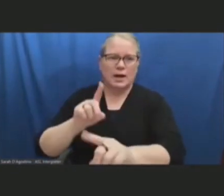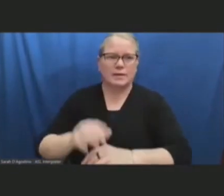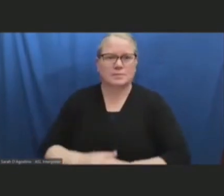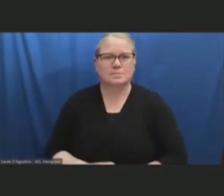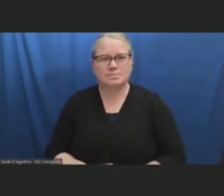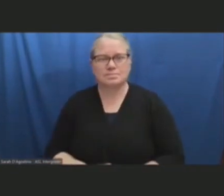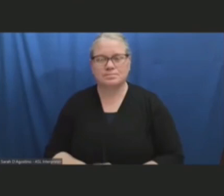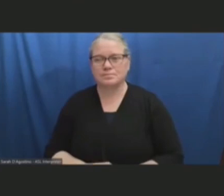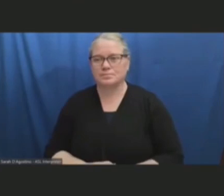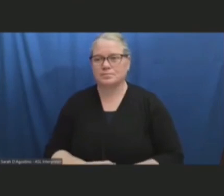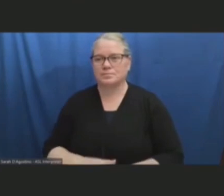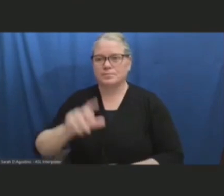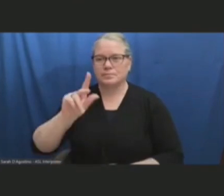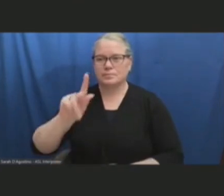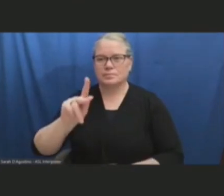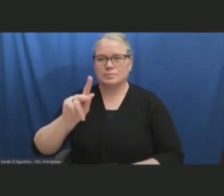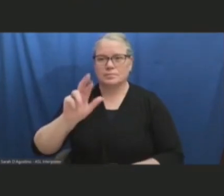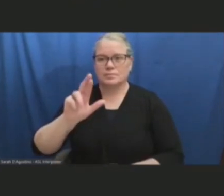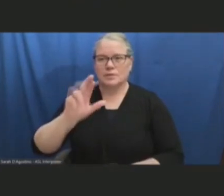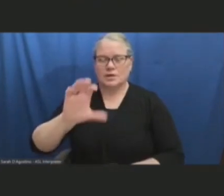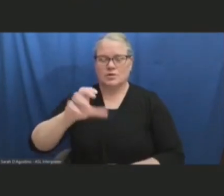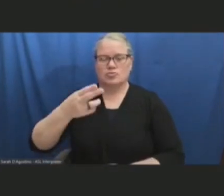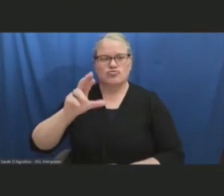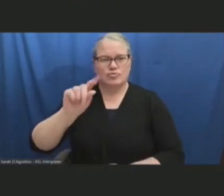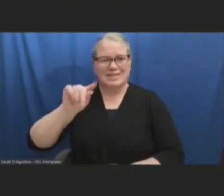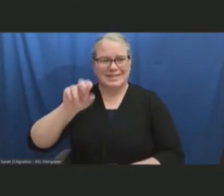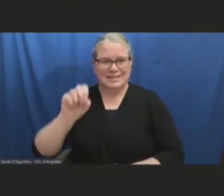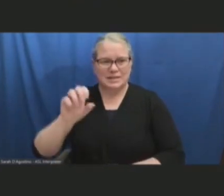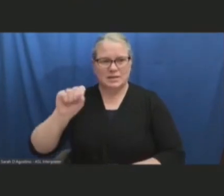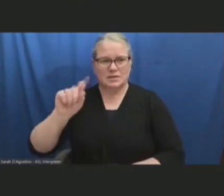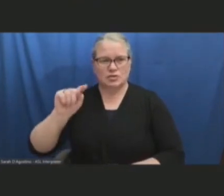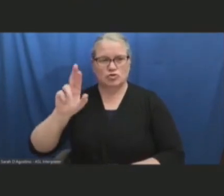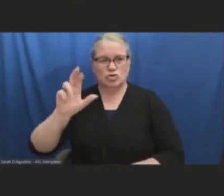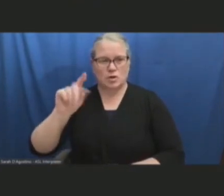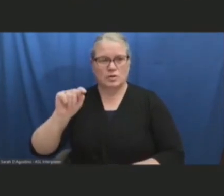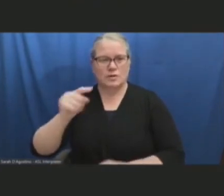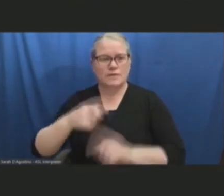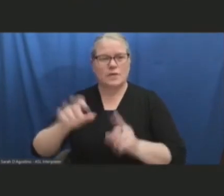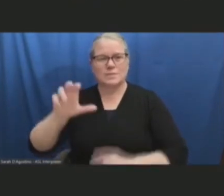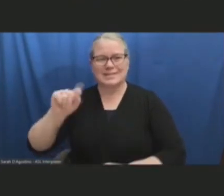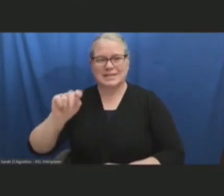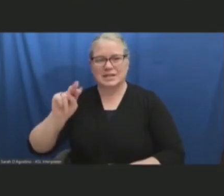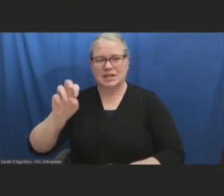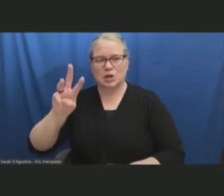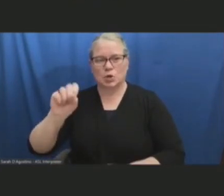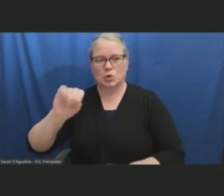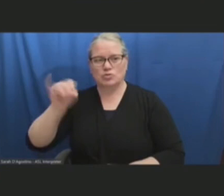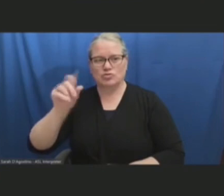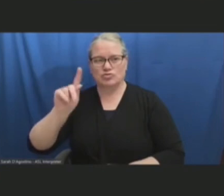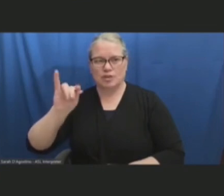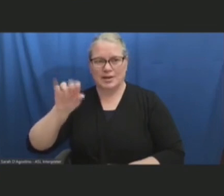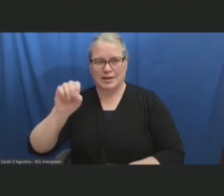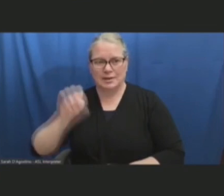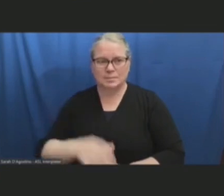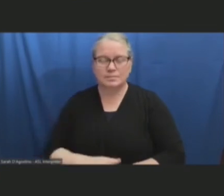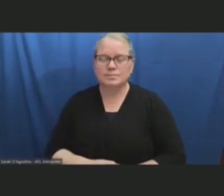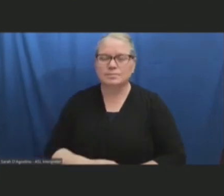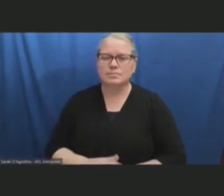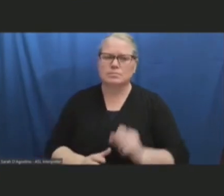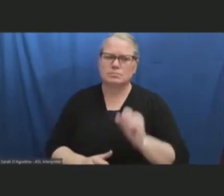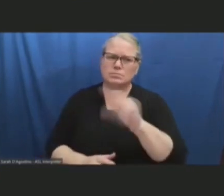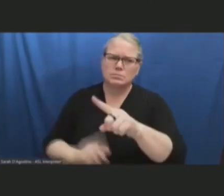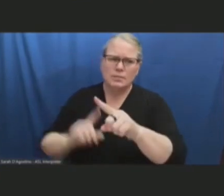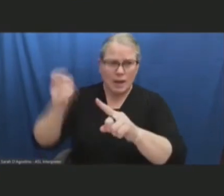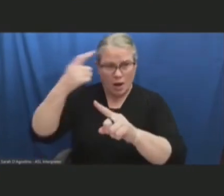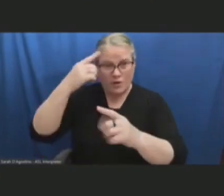News Junkie. Hey, Governor, thanks for taking my question. So do you feel like you have done enough to address the issue